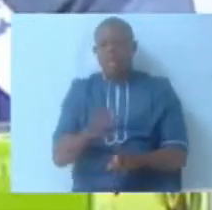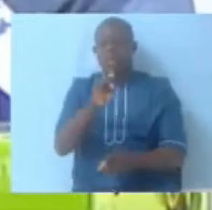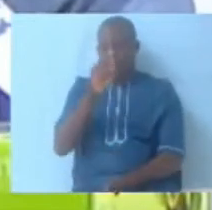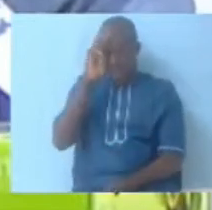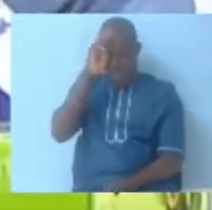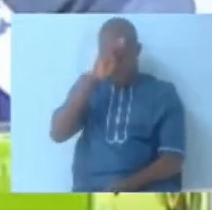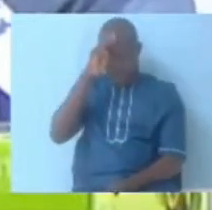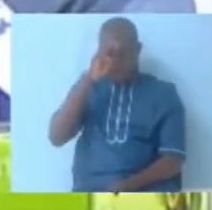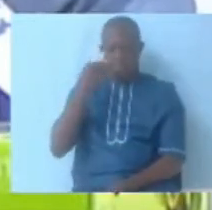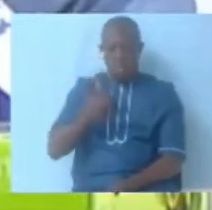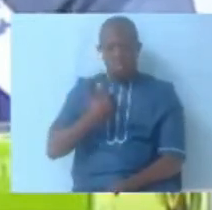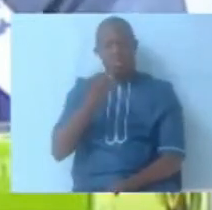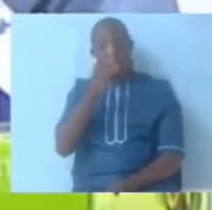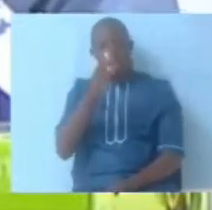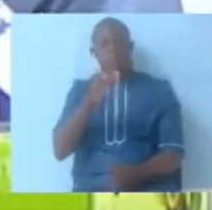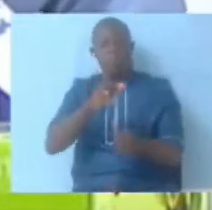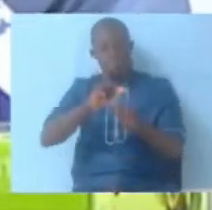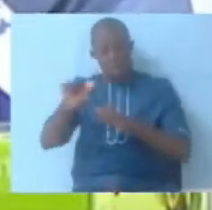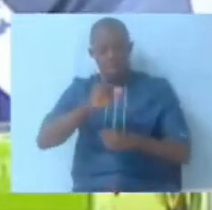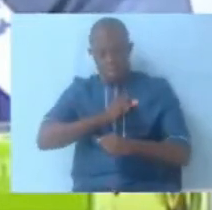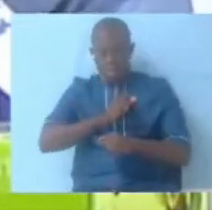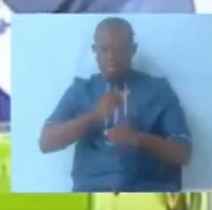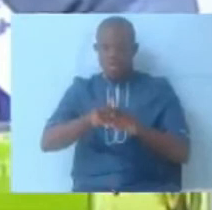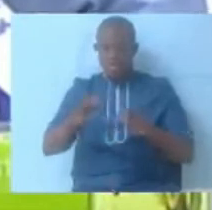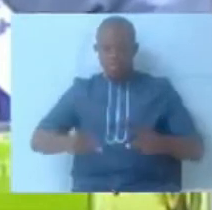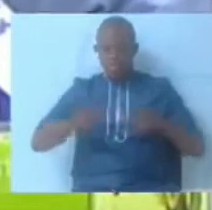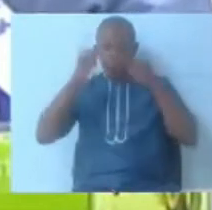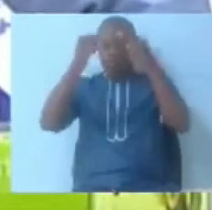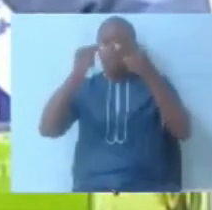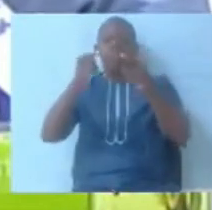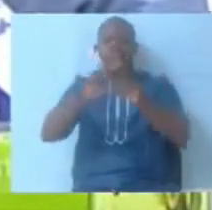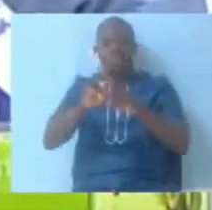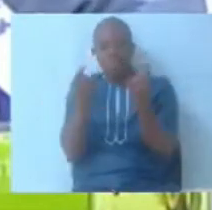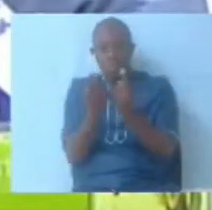they said that I could have adjourned the matter and dealt with the prosecutor